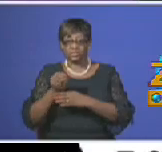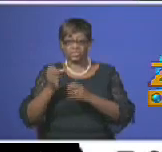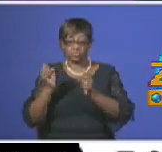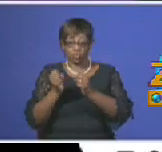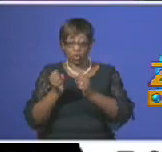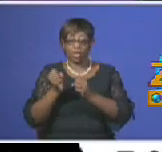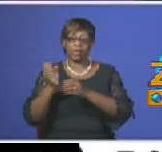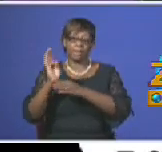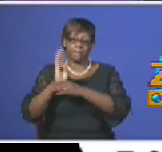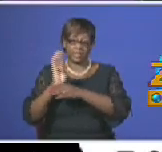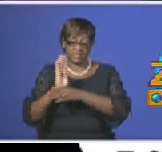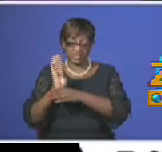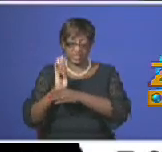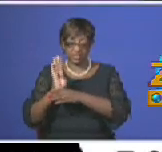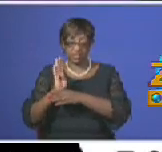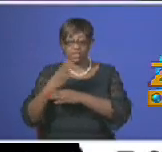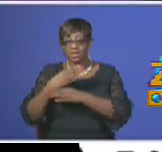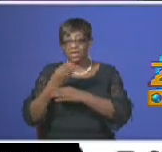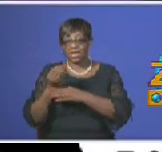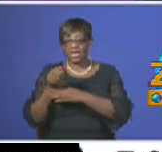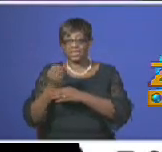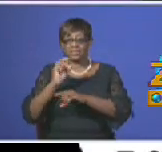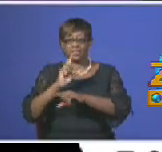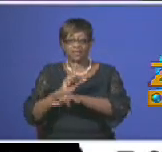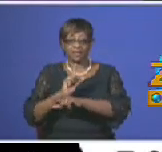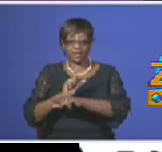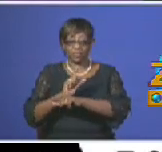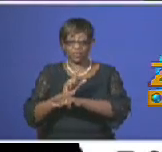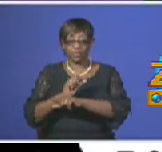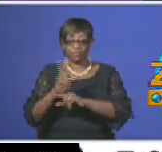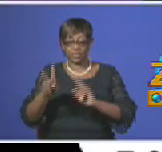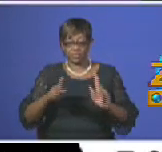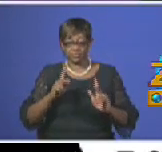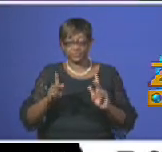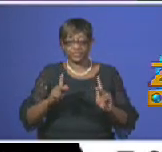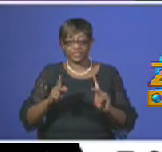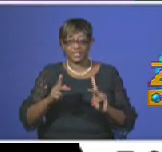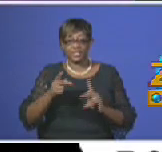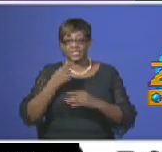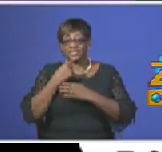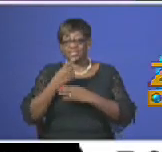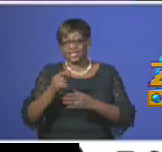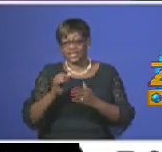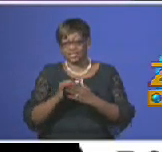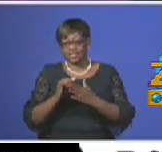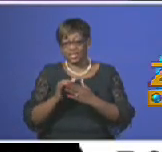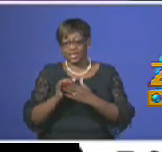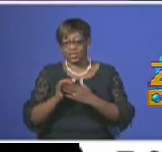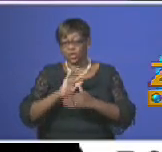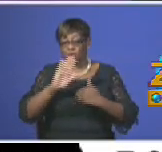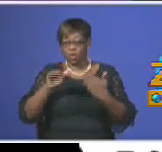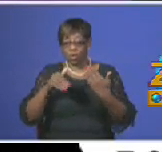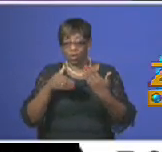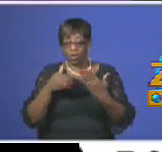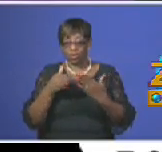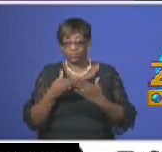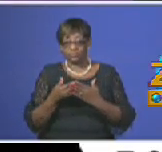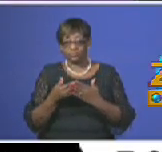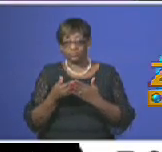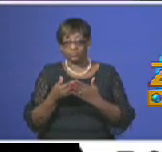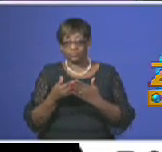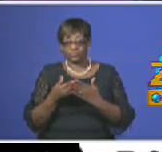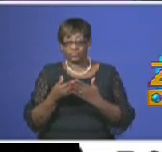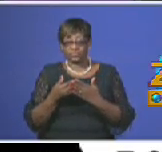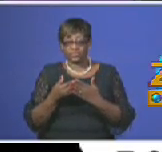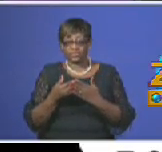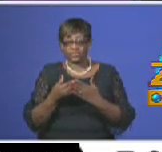small, and medium enterprises, and the labor market. While the Bahamas noted the coordinated global effort to abate the debt burden